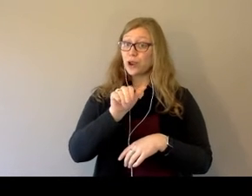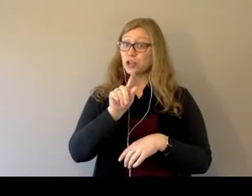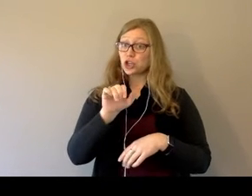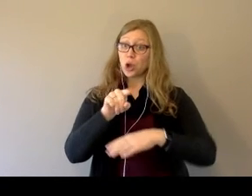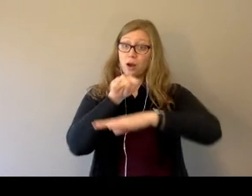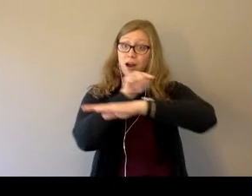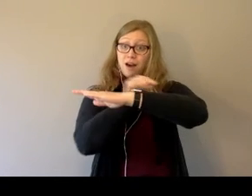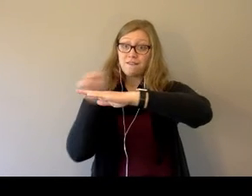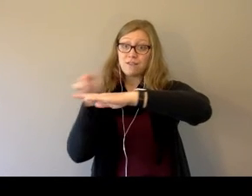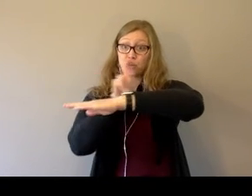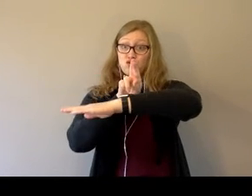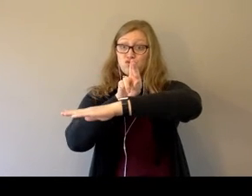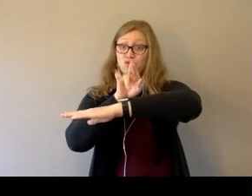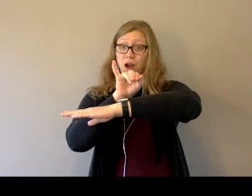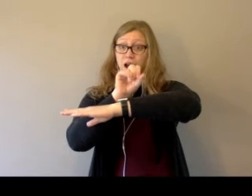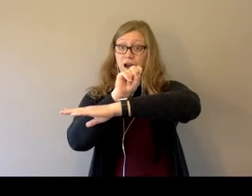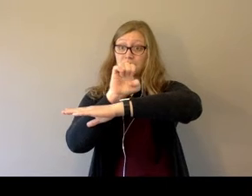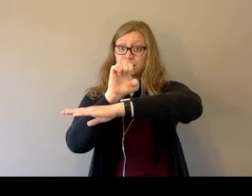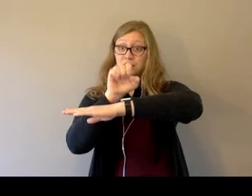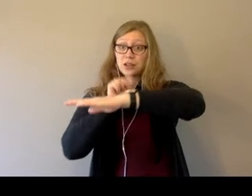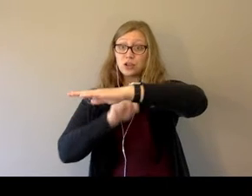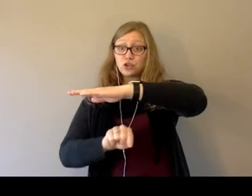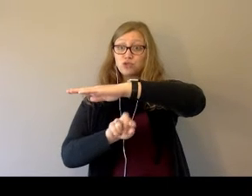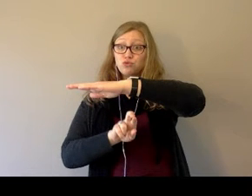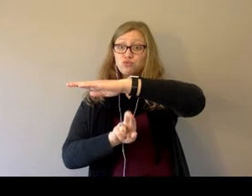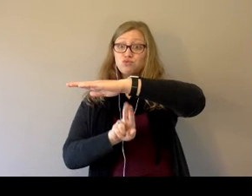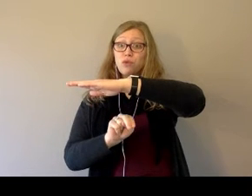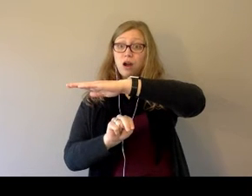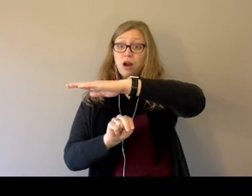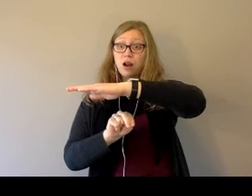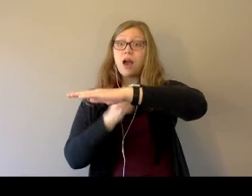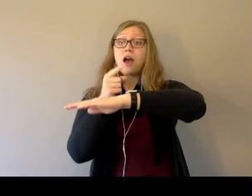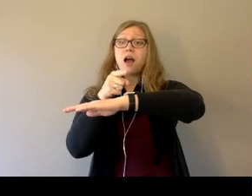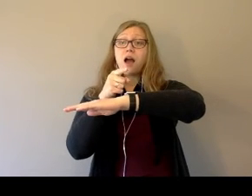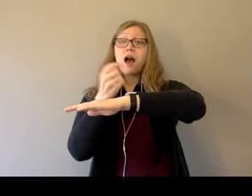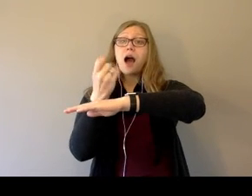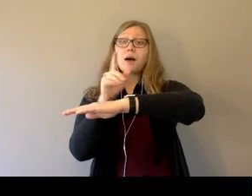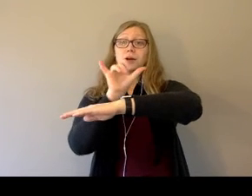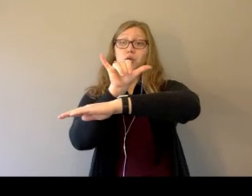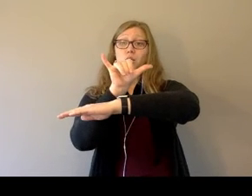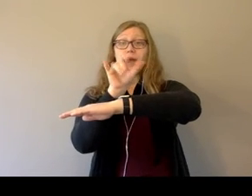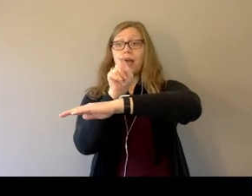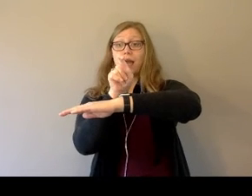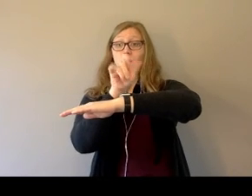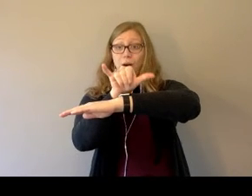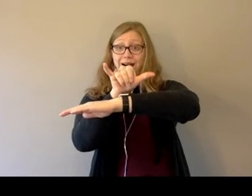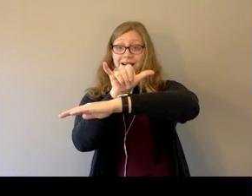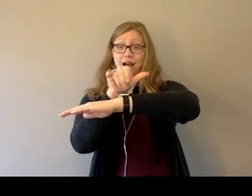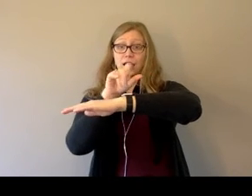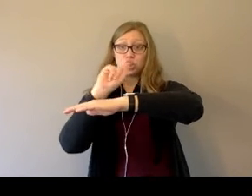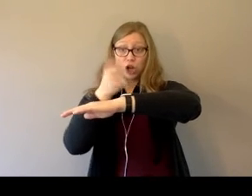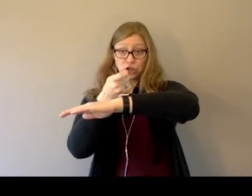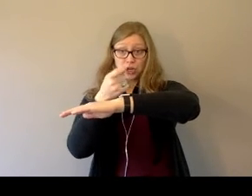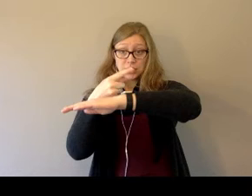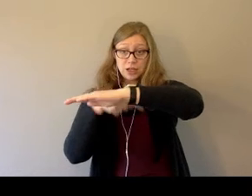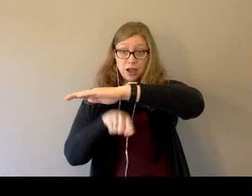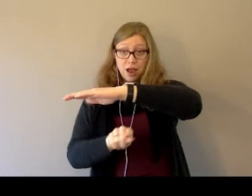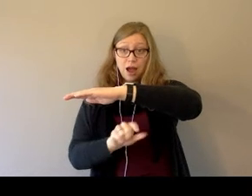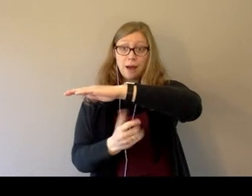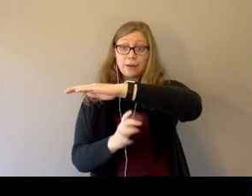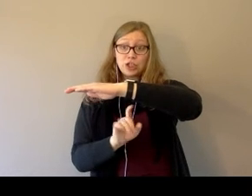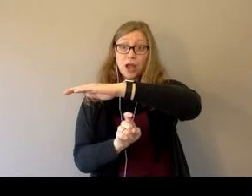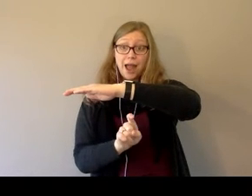the first definition we gave it. The change in y over the change in x. We also could calculate it, with m